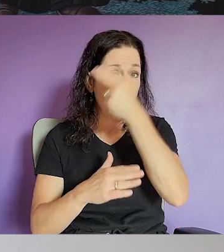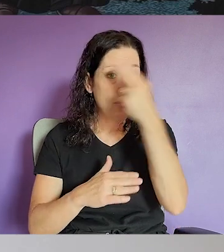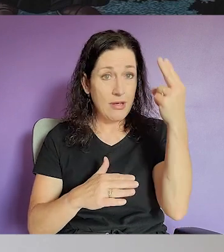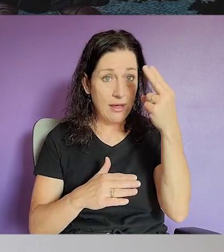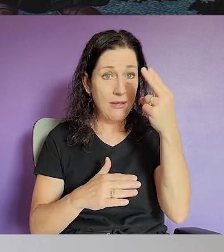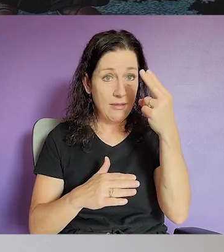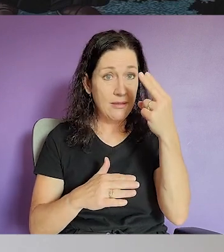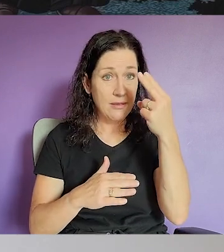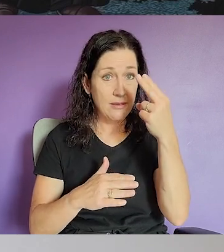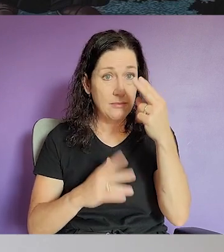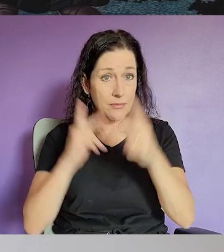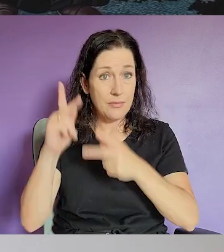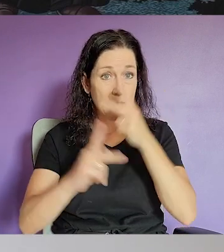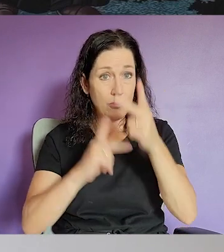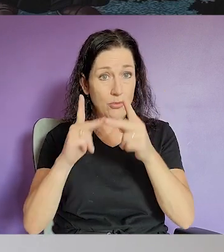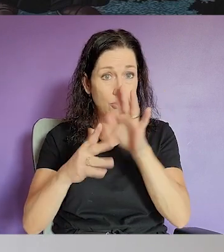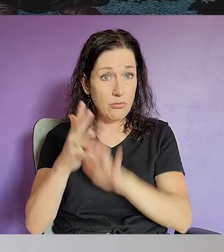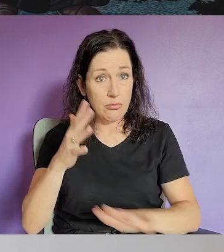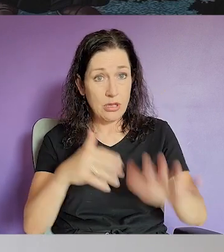are Hispanic.